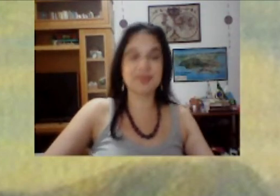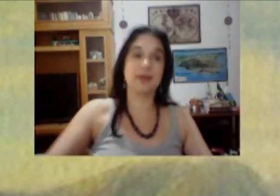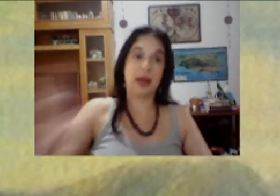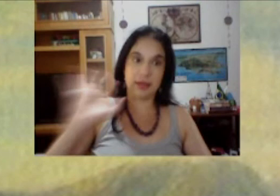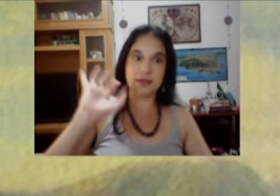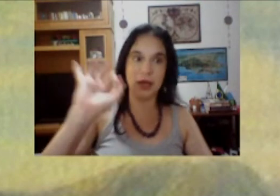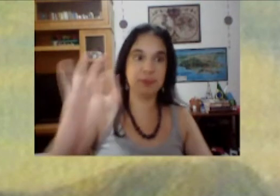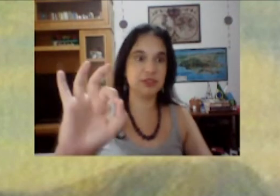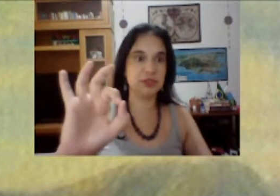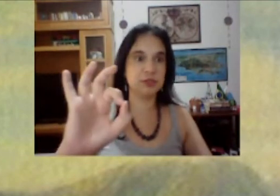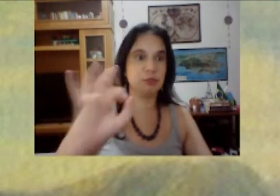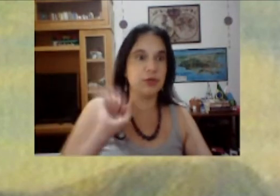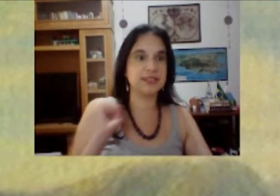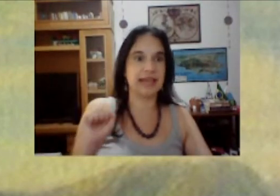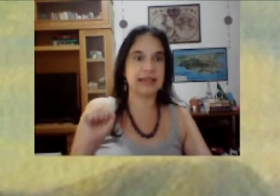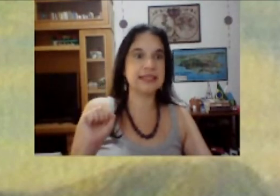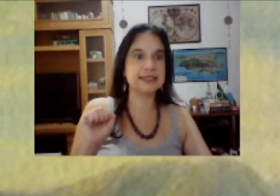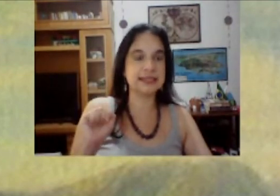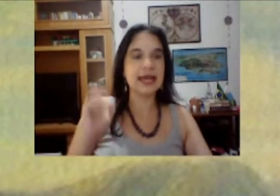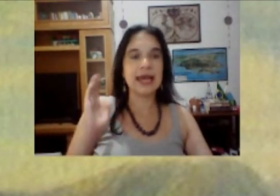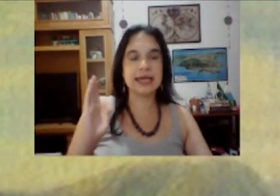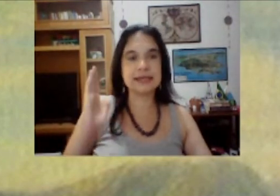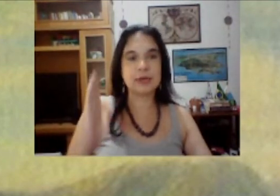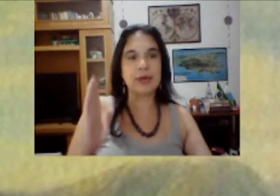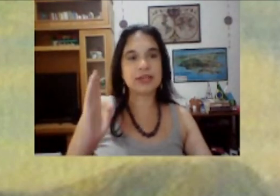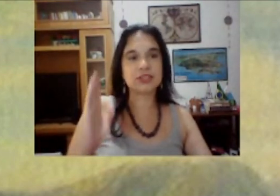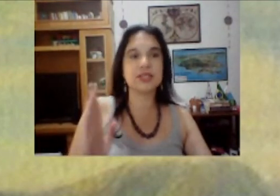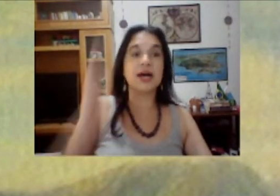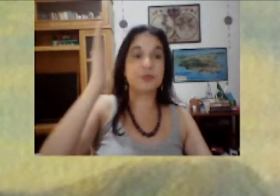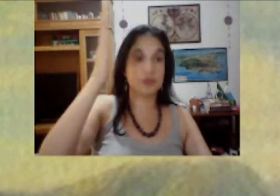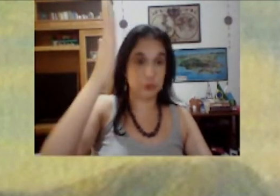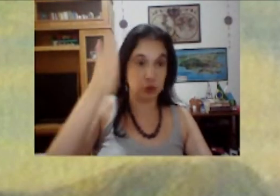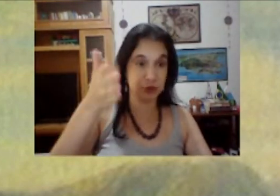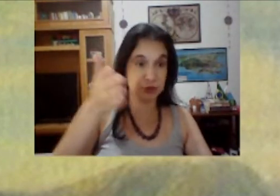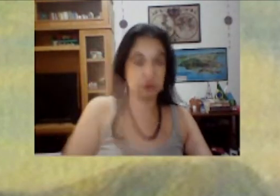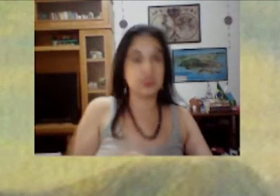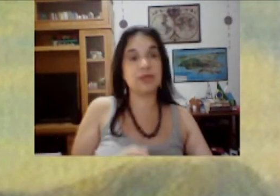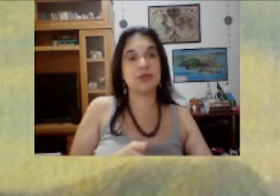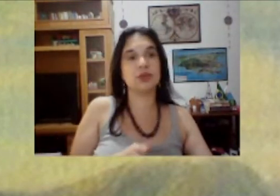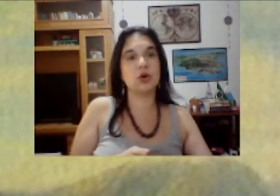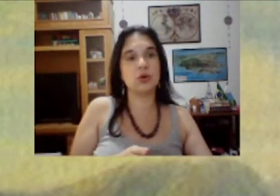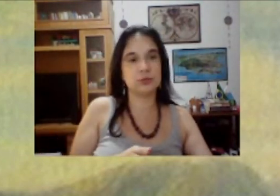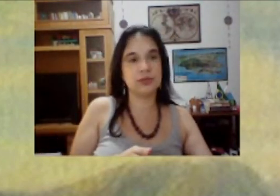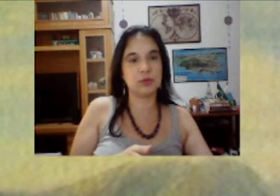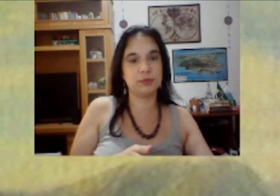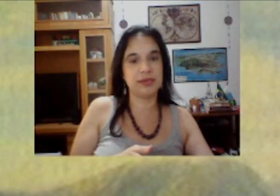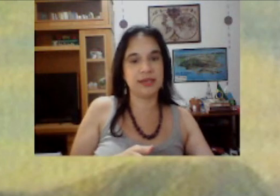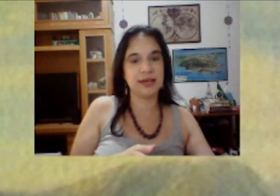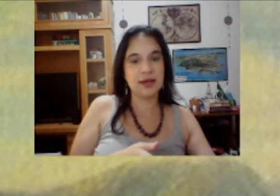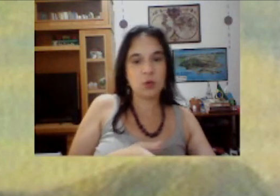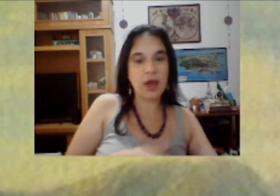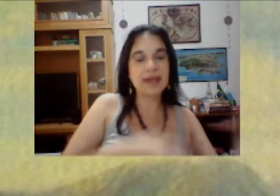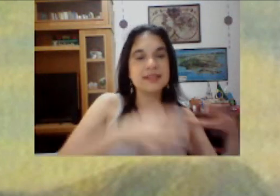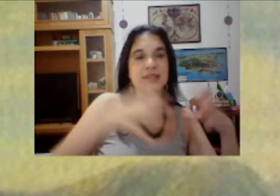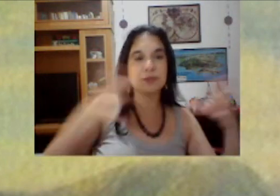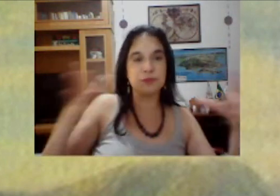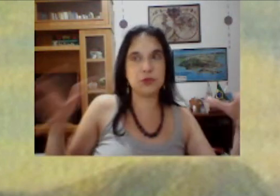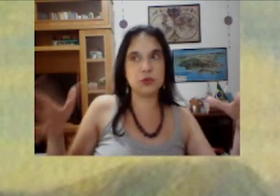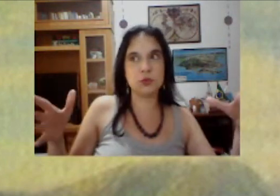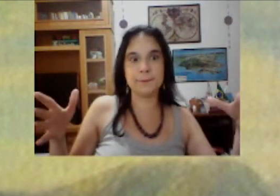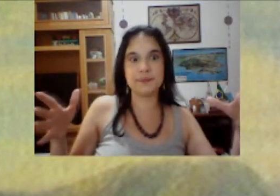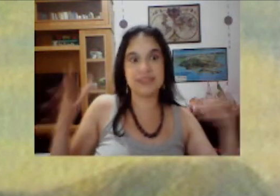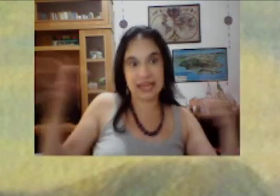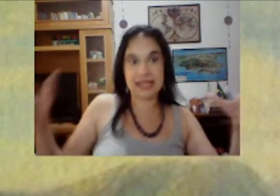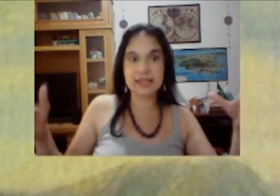growth, up until this point at least, in the direction of the North Zone, even though there would be quite a